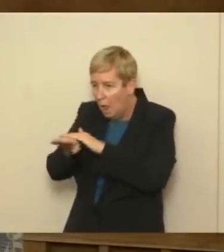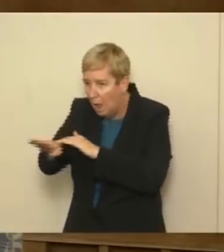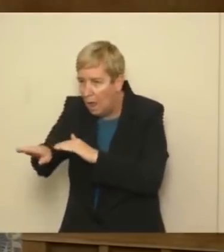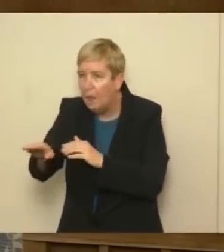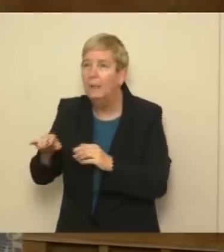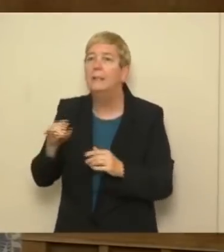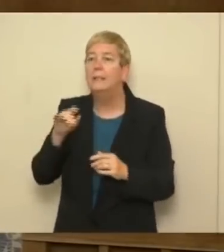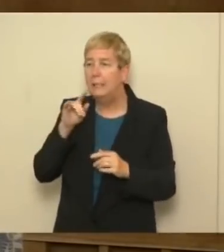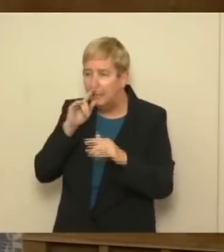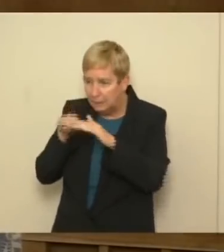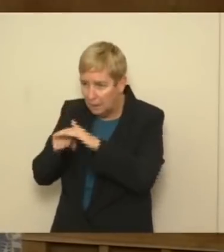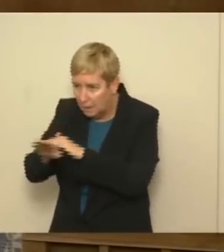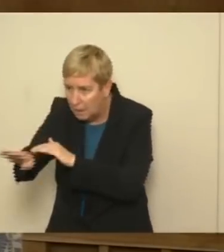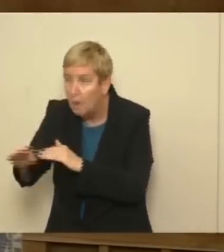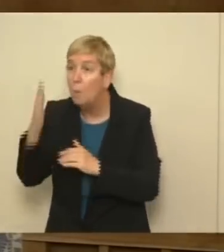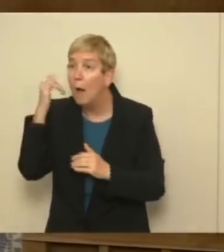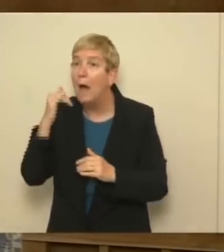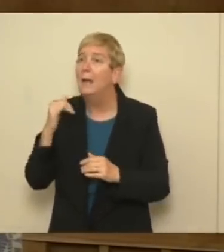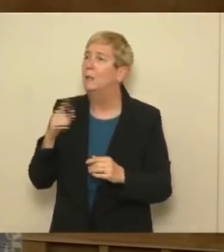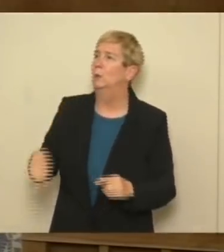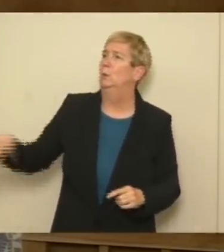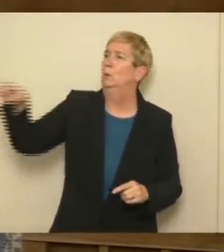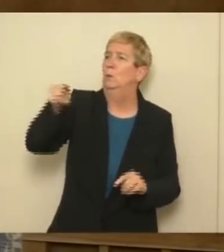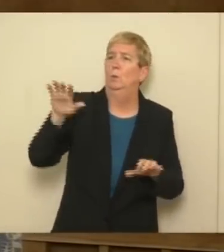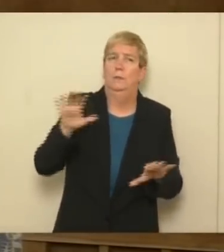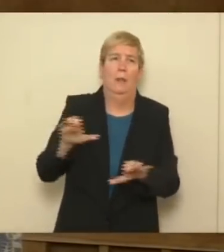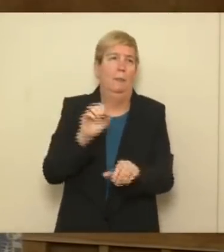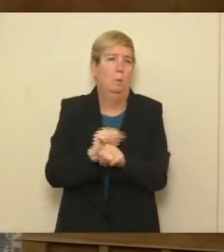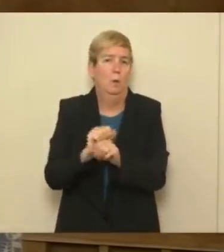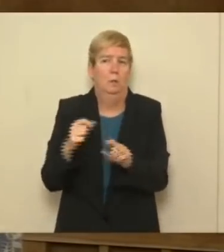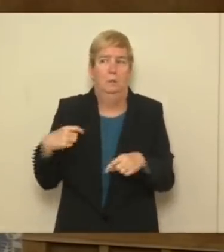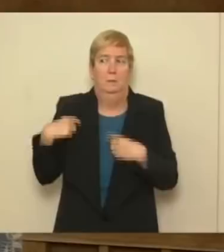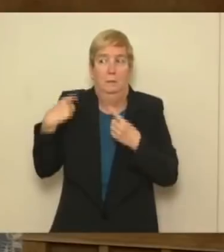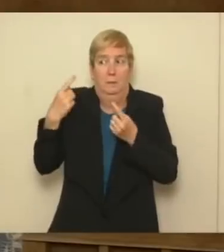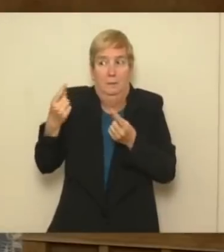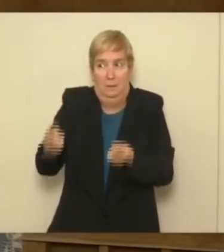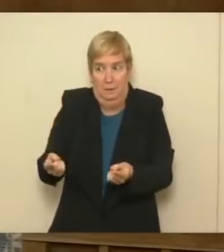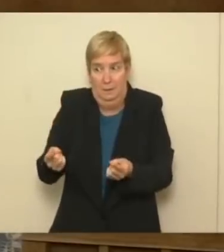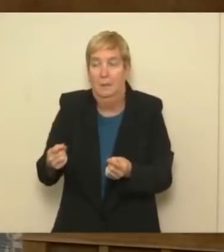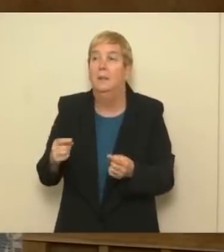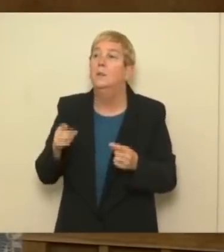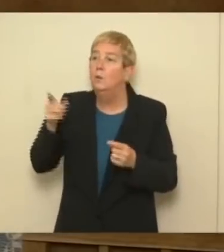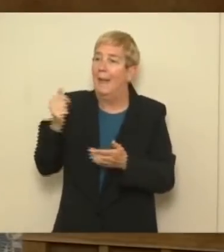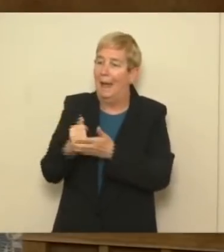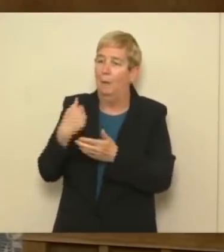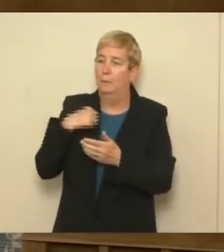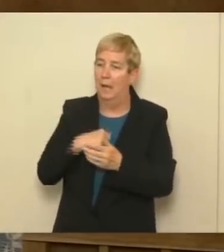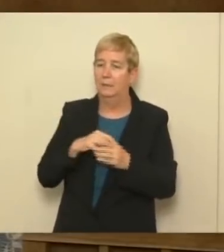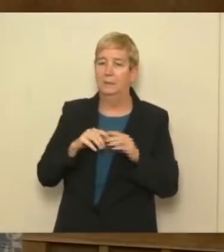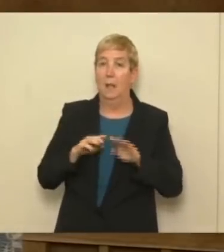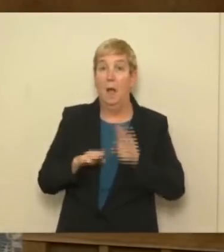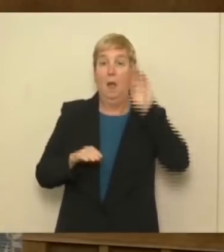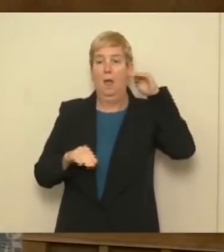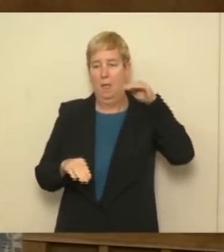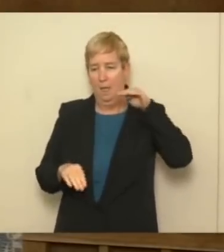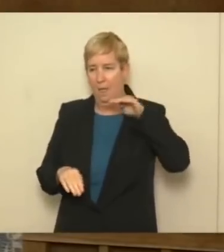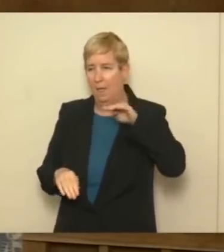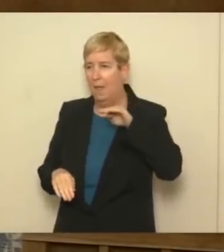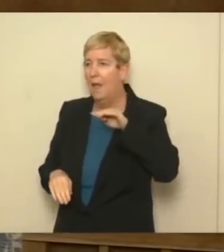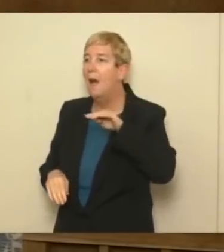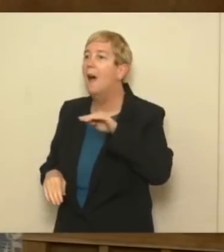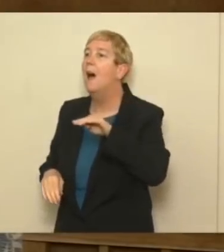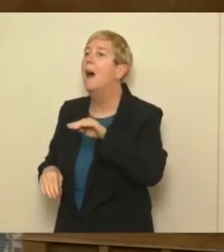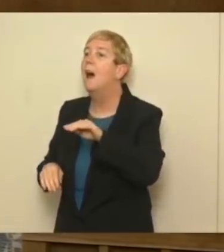as New Mexicans have done. You have allowed us to work together to flatten the curve. You have helped us to